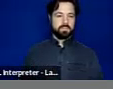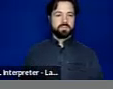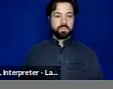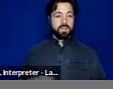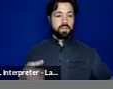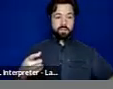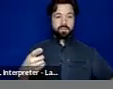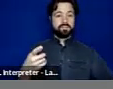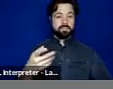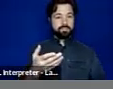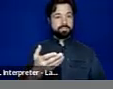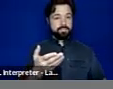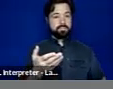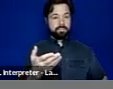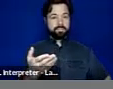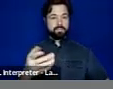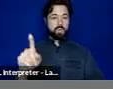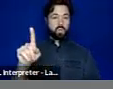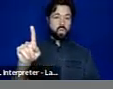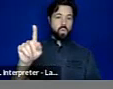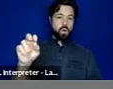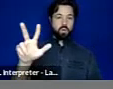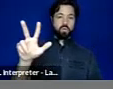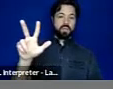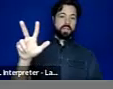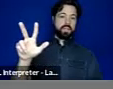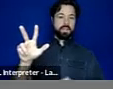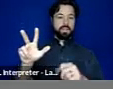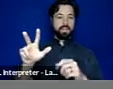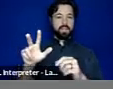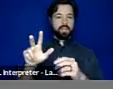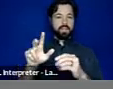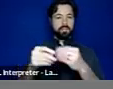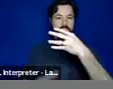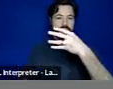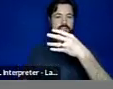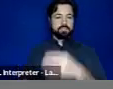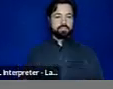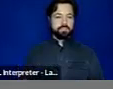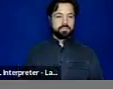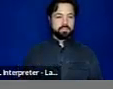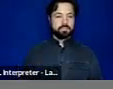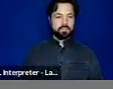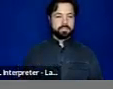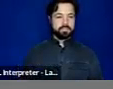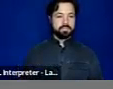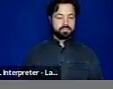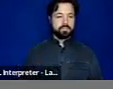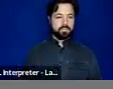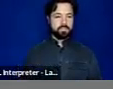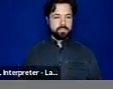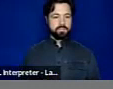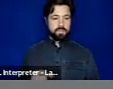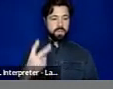So there are 103 results, and you can look here and see that you've got the